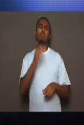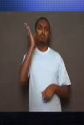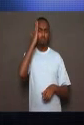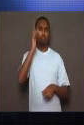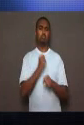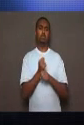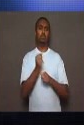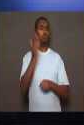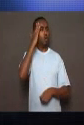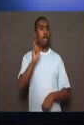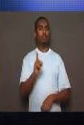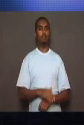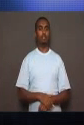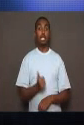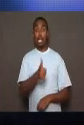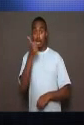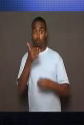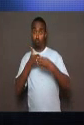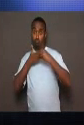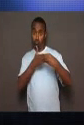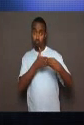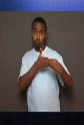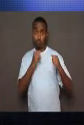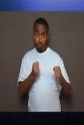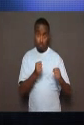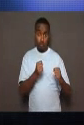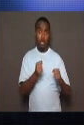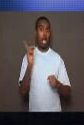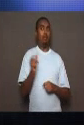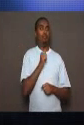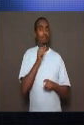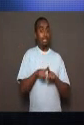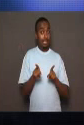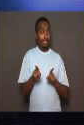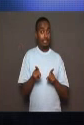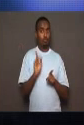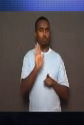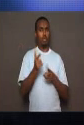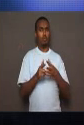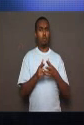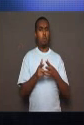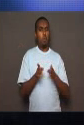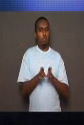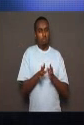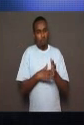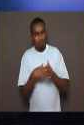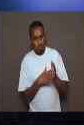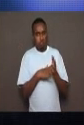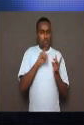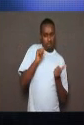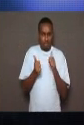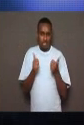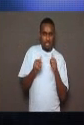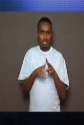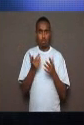if you are going to lead other people. Otherwise, you might find yourself paralyzed by doubt